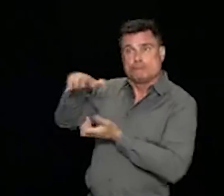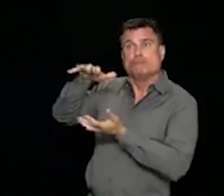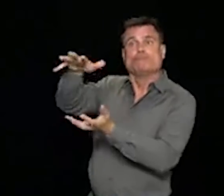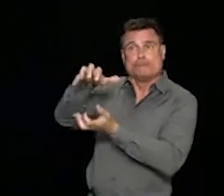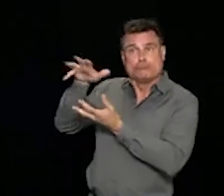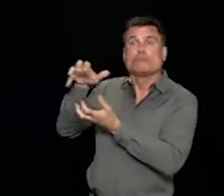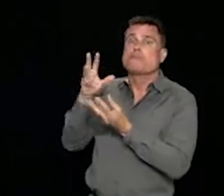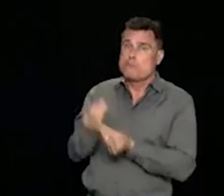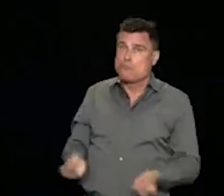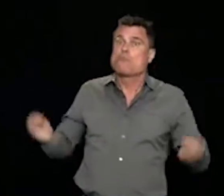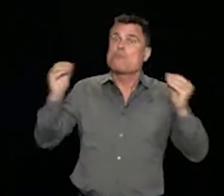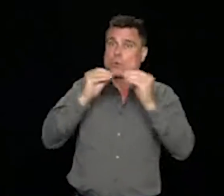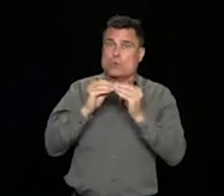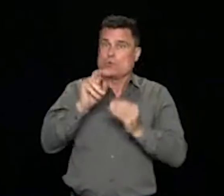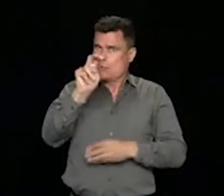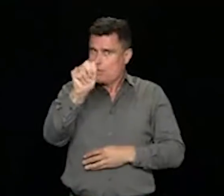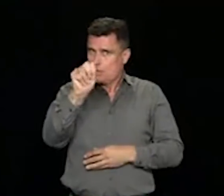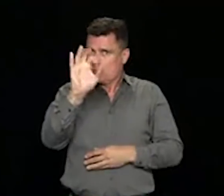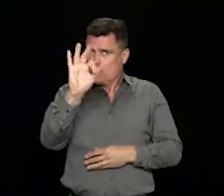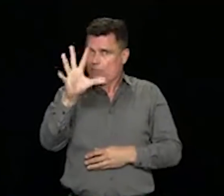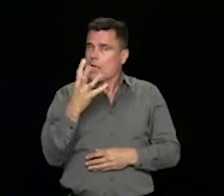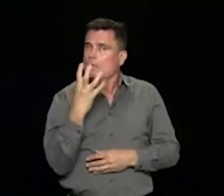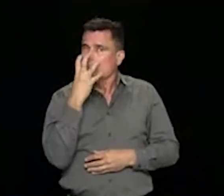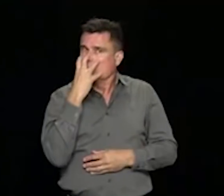151,772 additional N95 respirators,